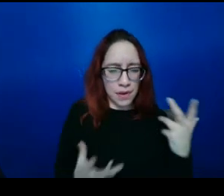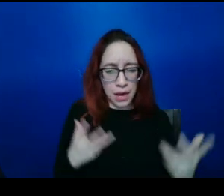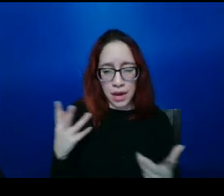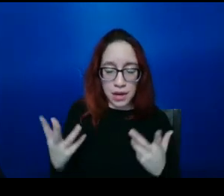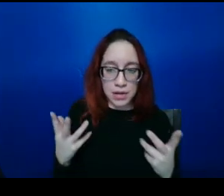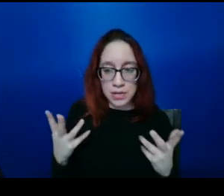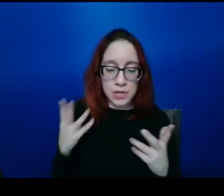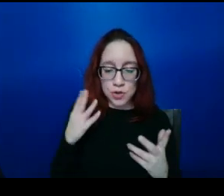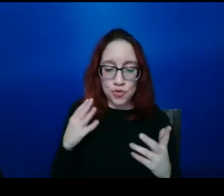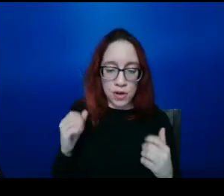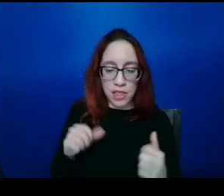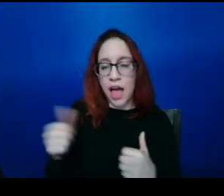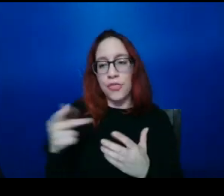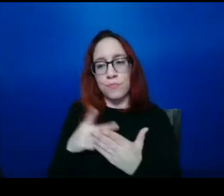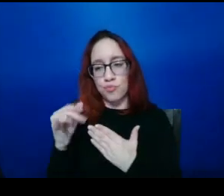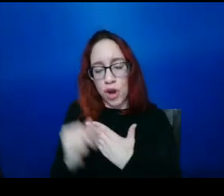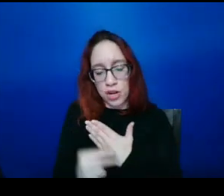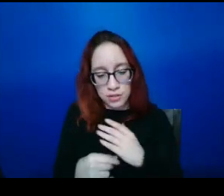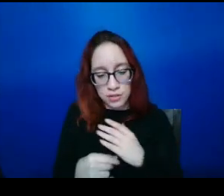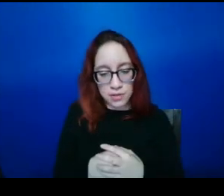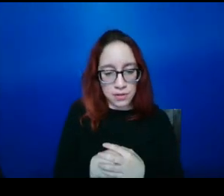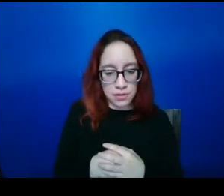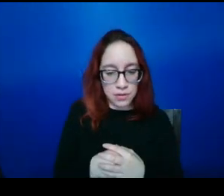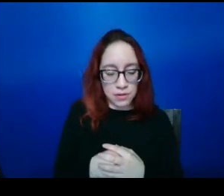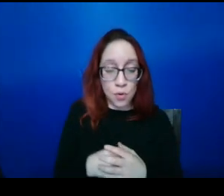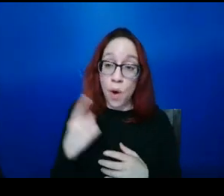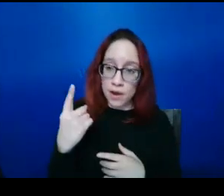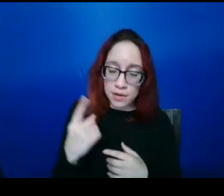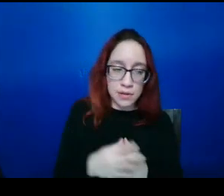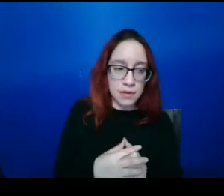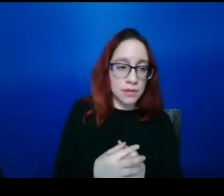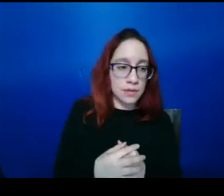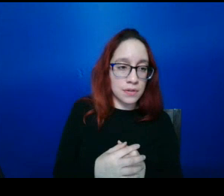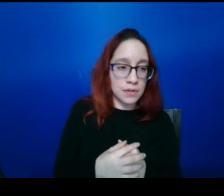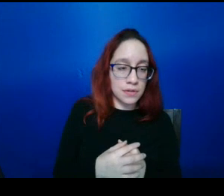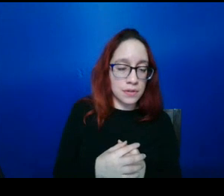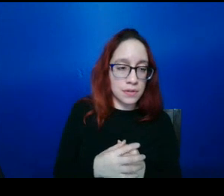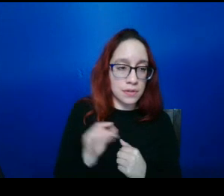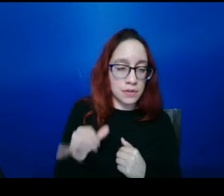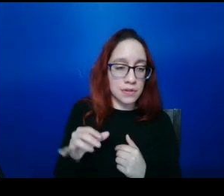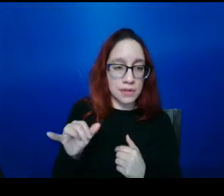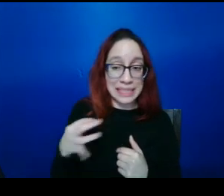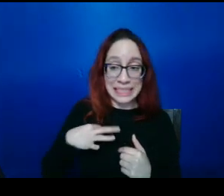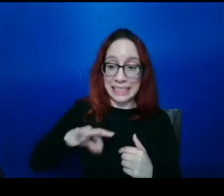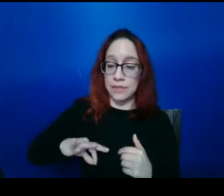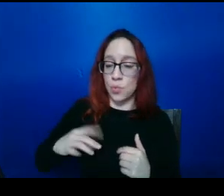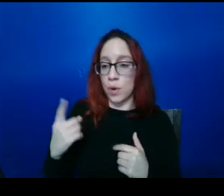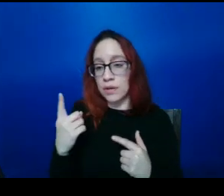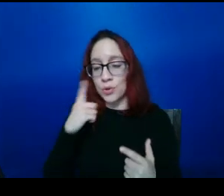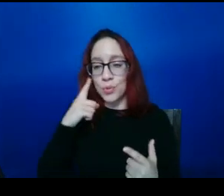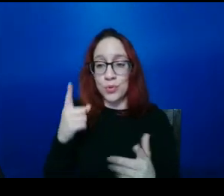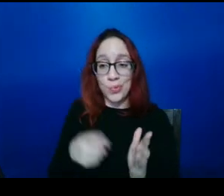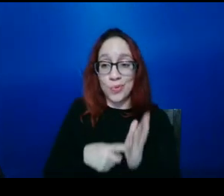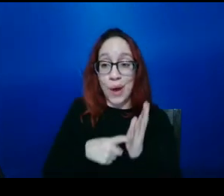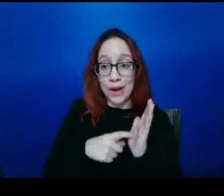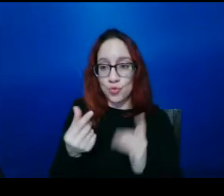than other projects. That's one of them, and that incentive is one of the ones that is a required of the